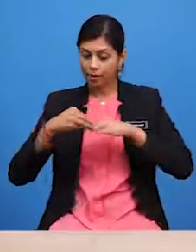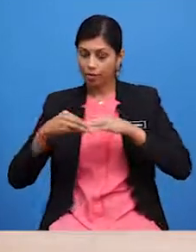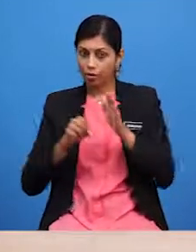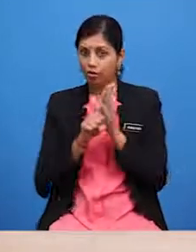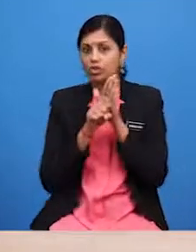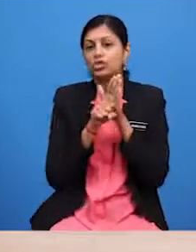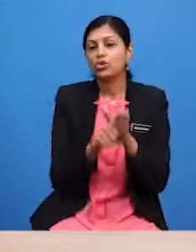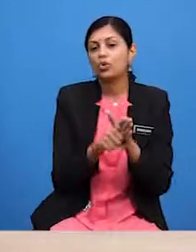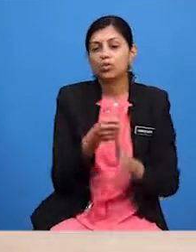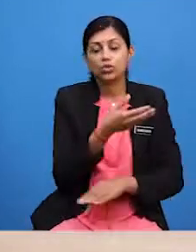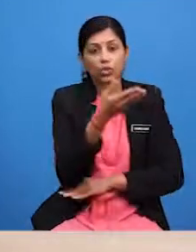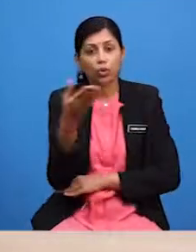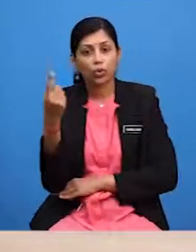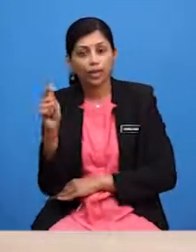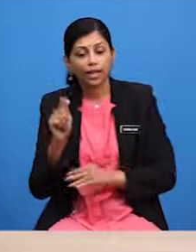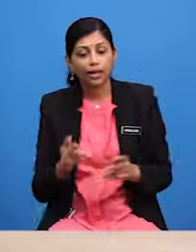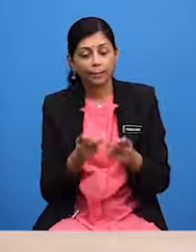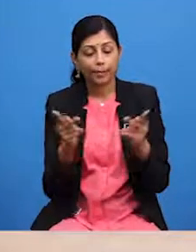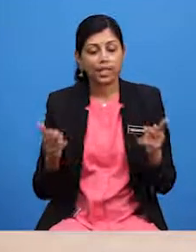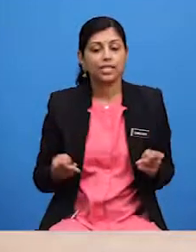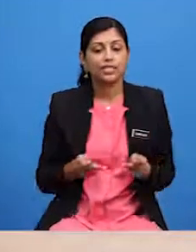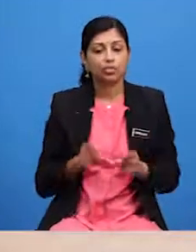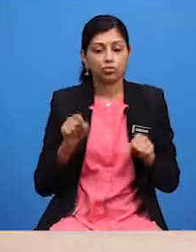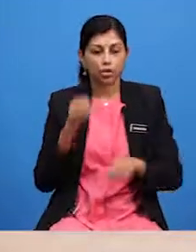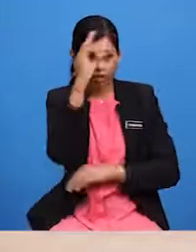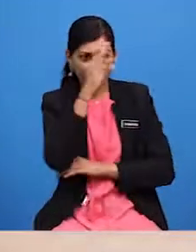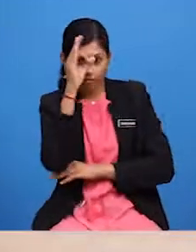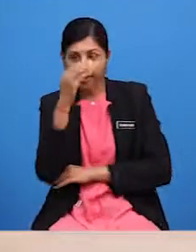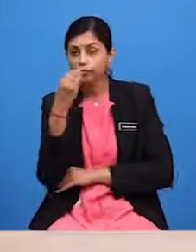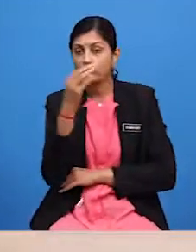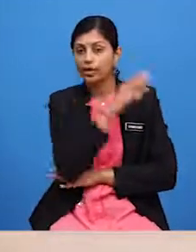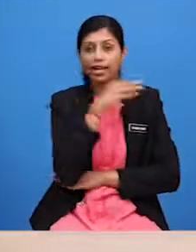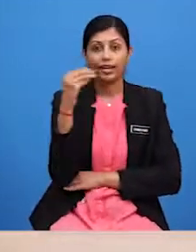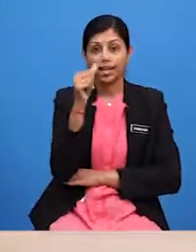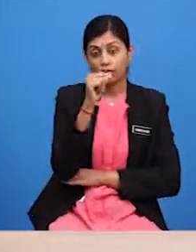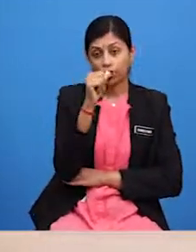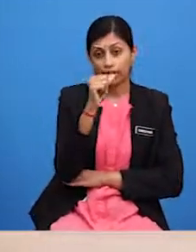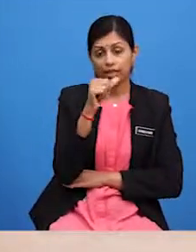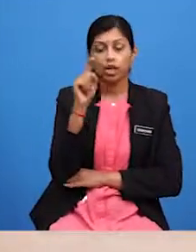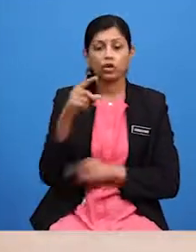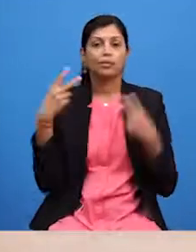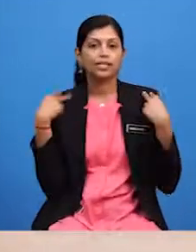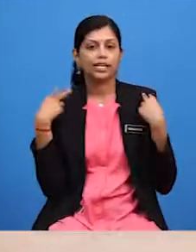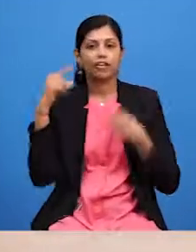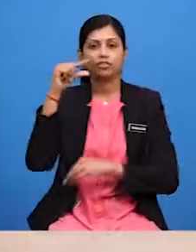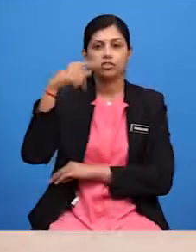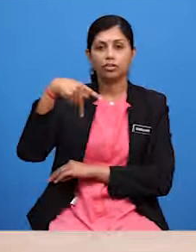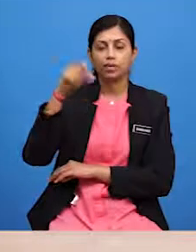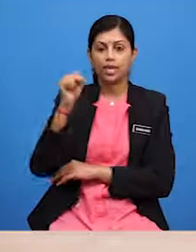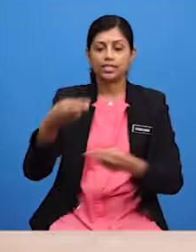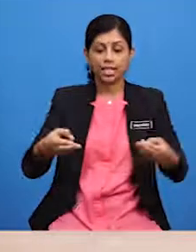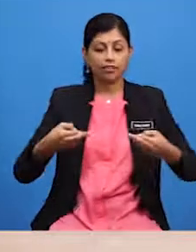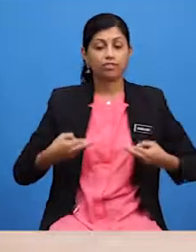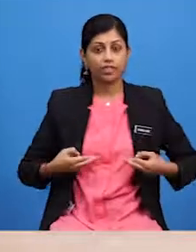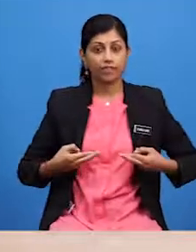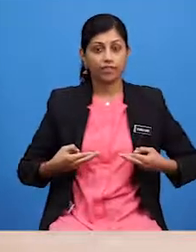the places that enable you to find food and drink. You should have a GPS receiver to